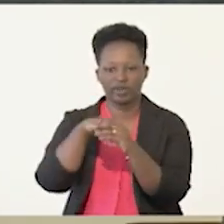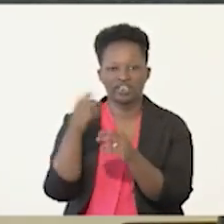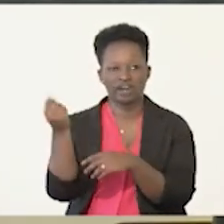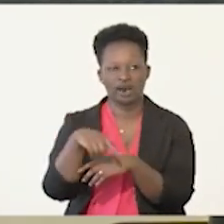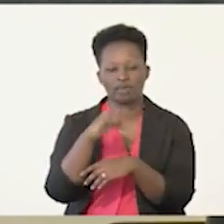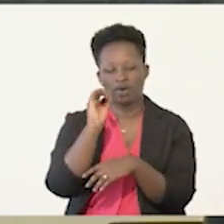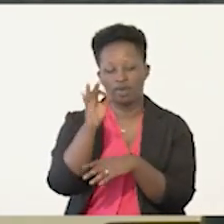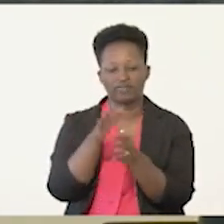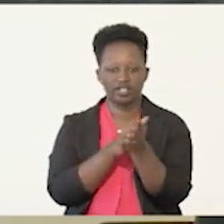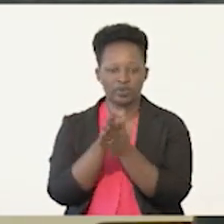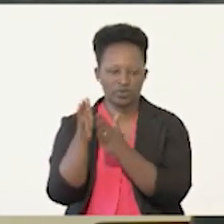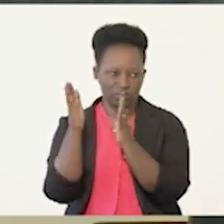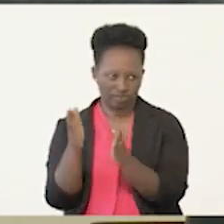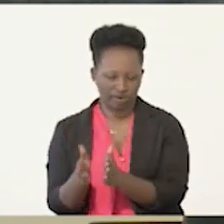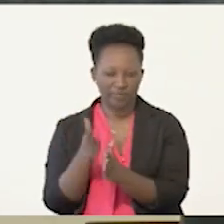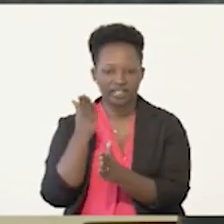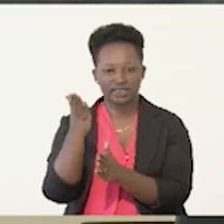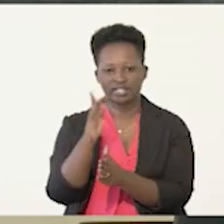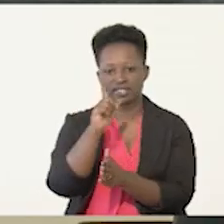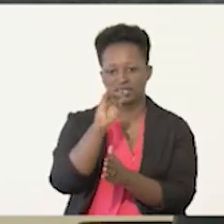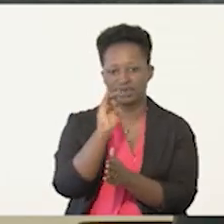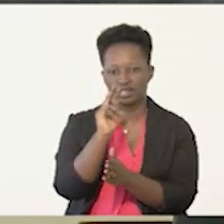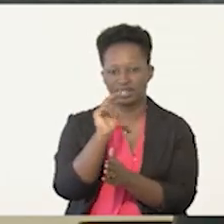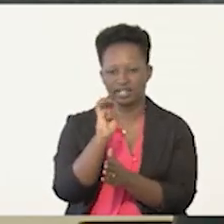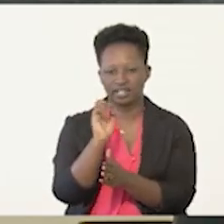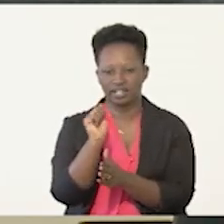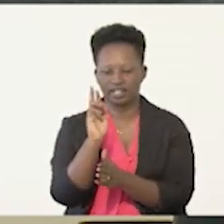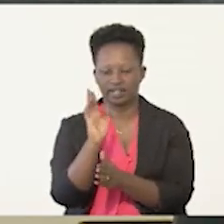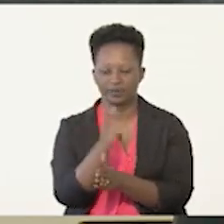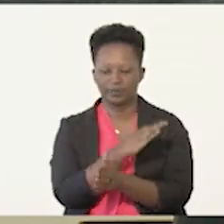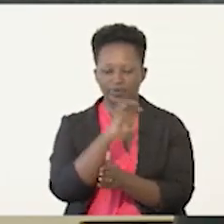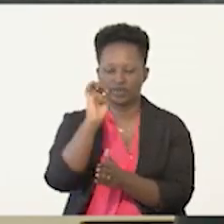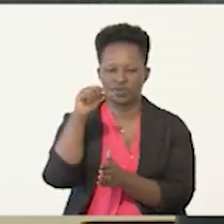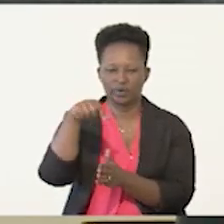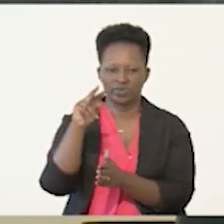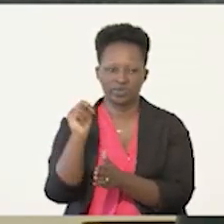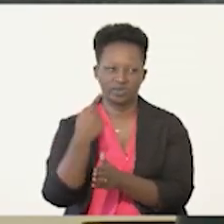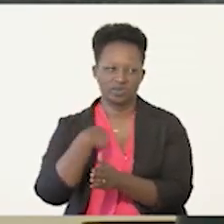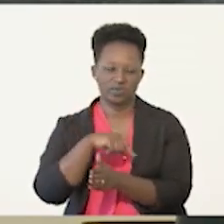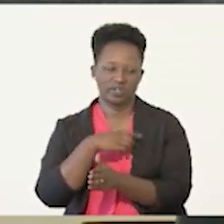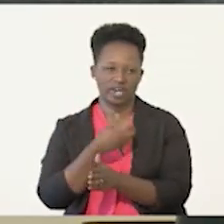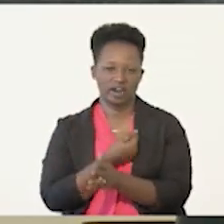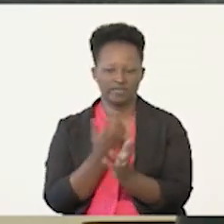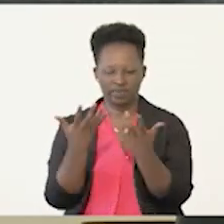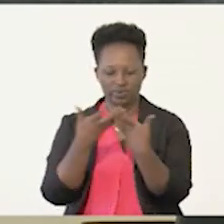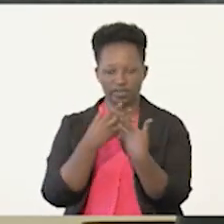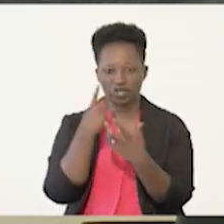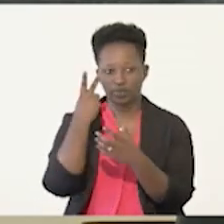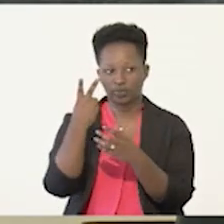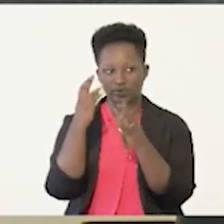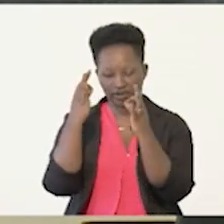income of the consumer. So this is the linear equation that we have, which relates the two variables,